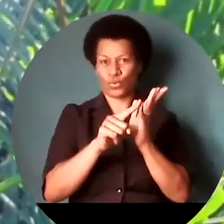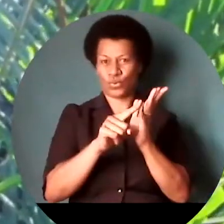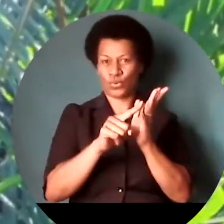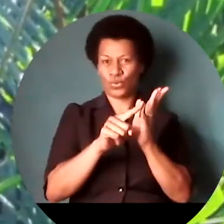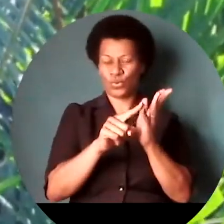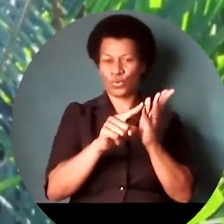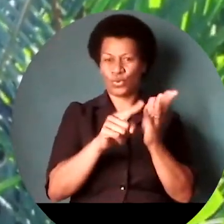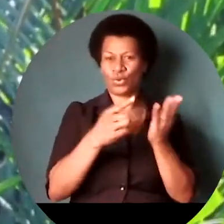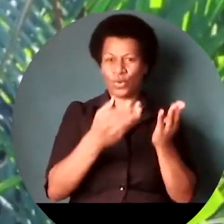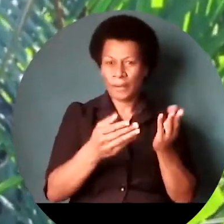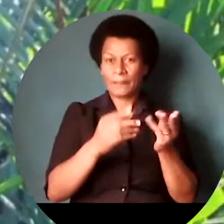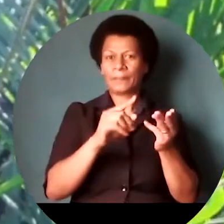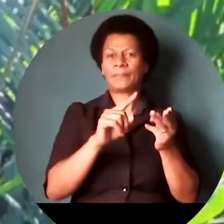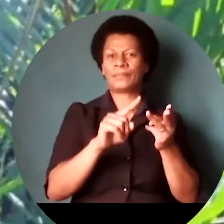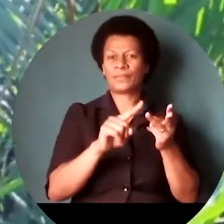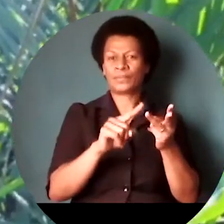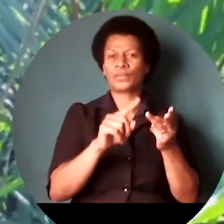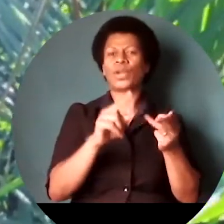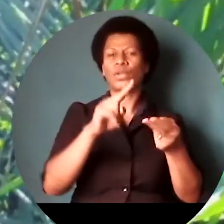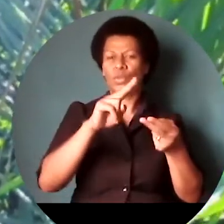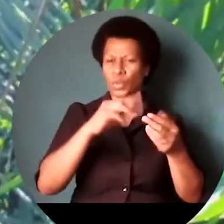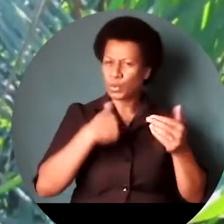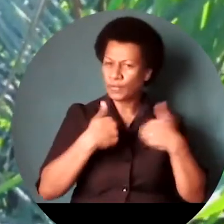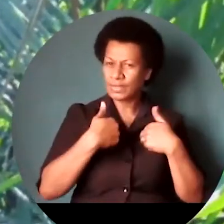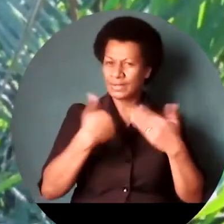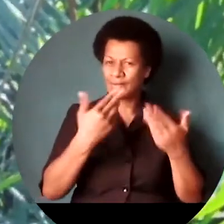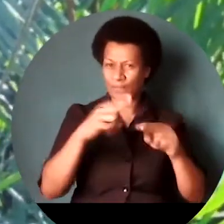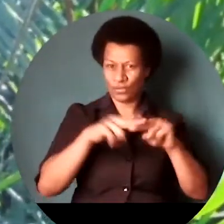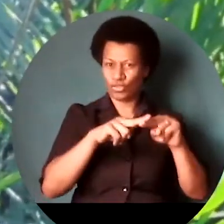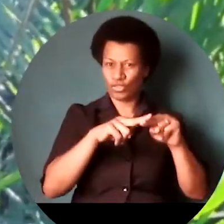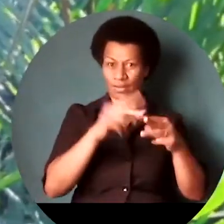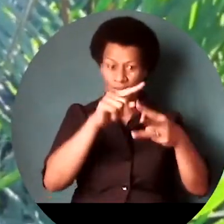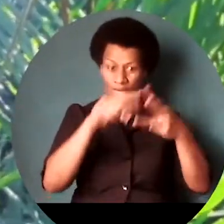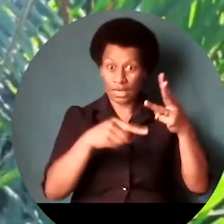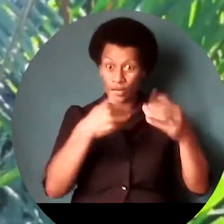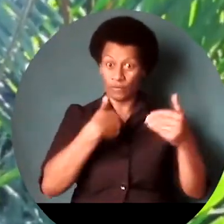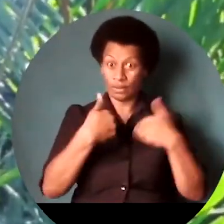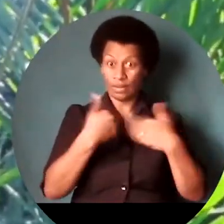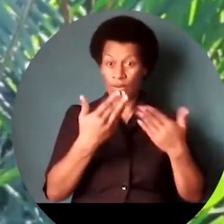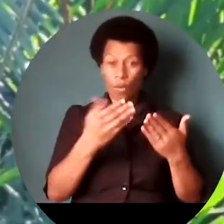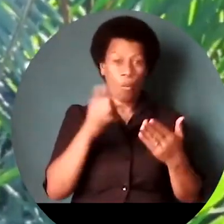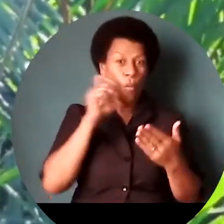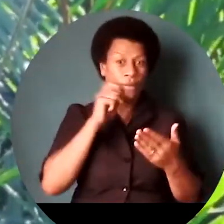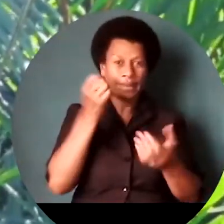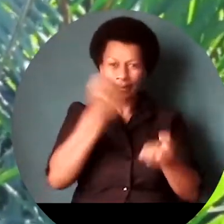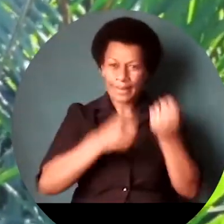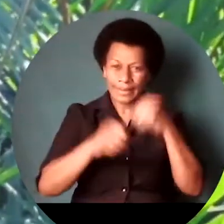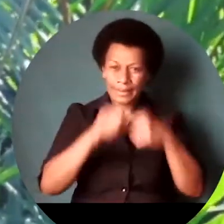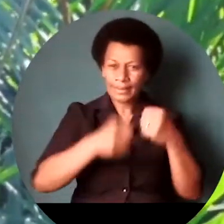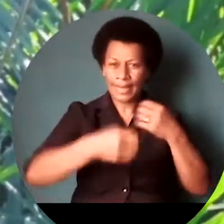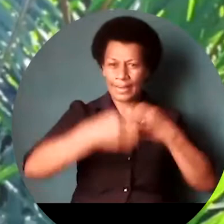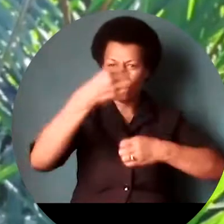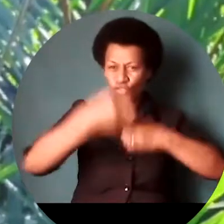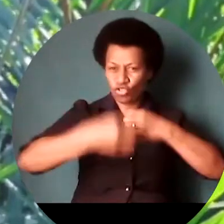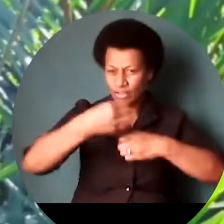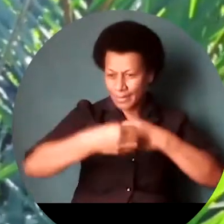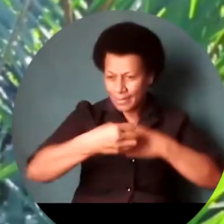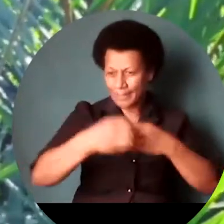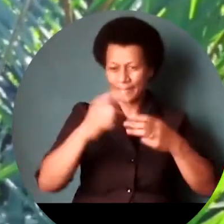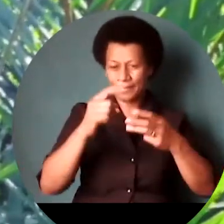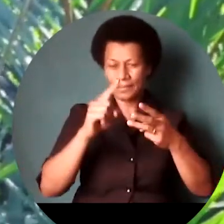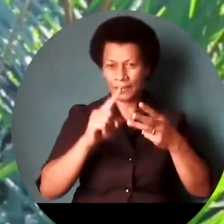FNU. We'll have water scientists, we have food scientists as well as engineers, and those of us who